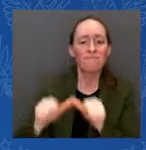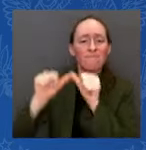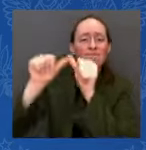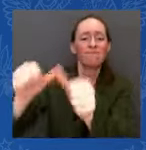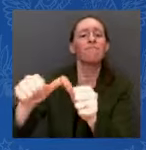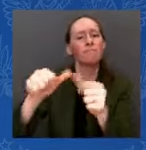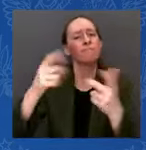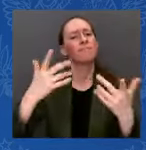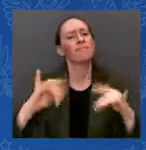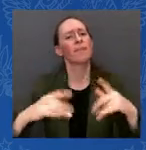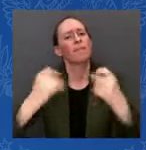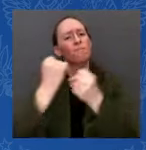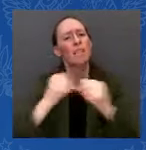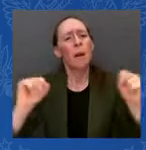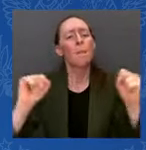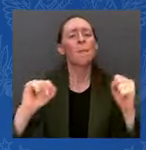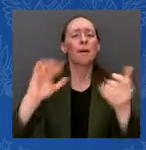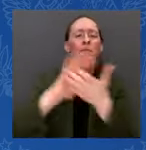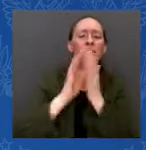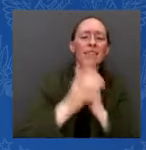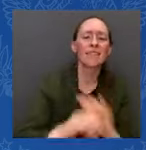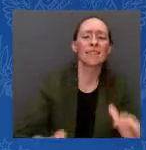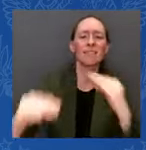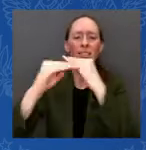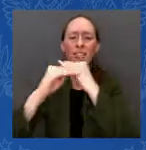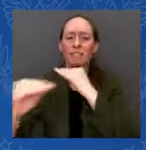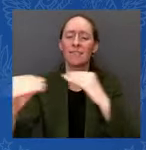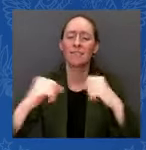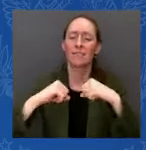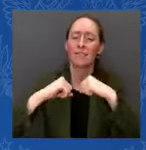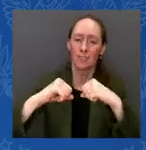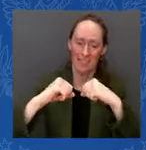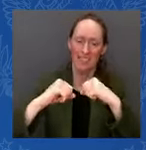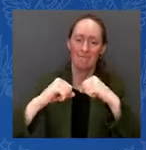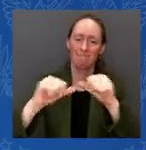now and for generations to come. Thank you.